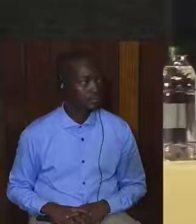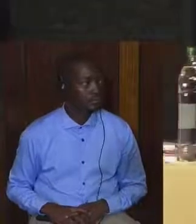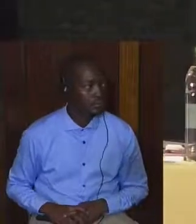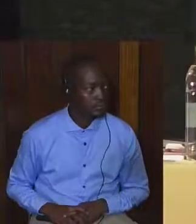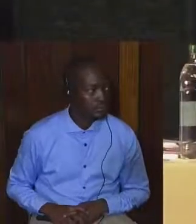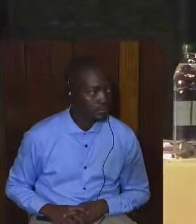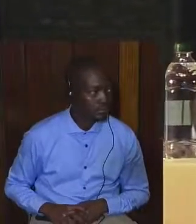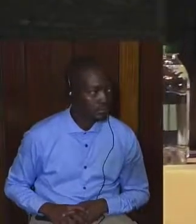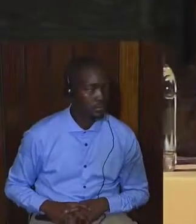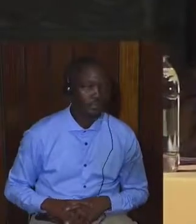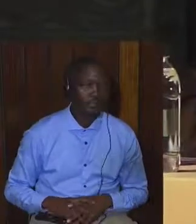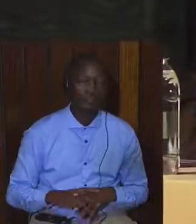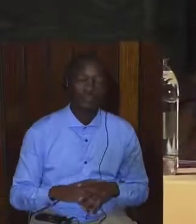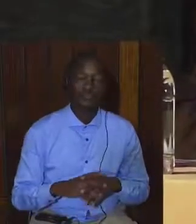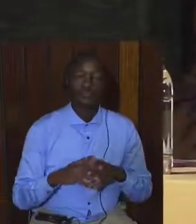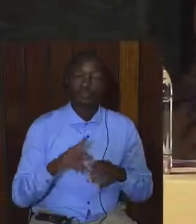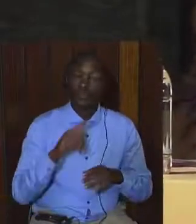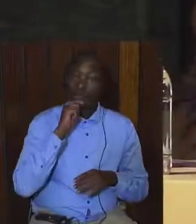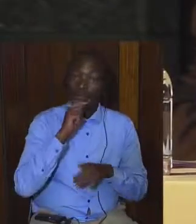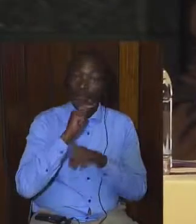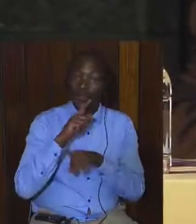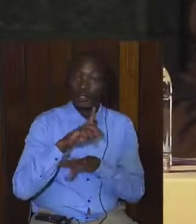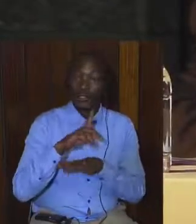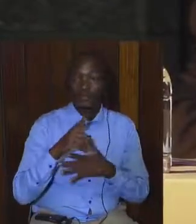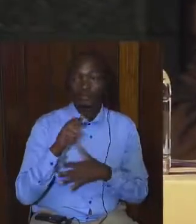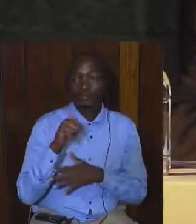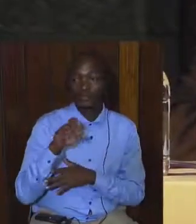Good morning, Honourable Chairperson, Honourable Members